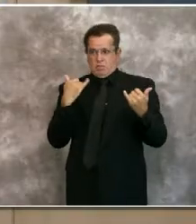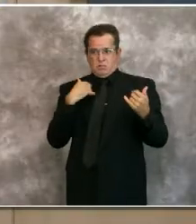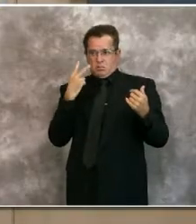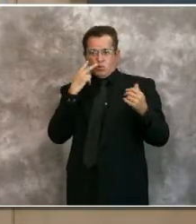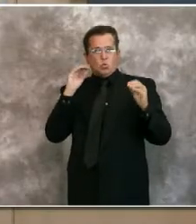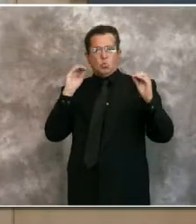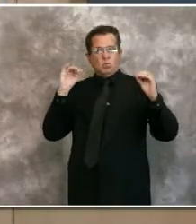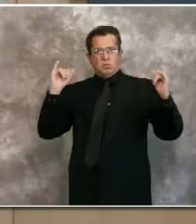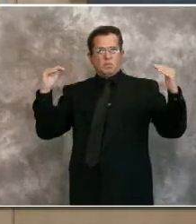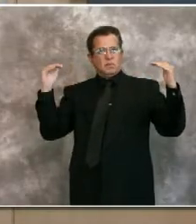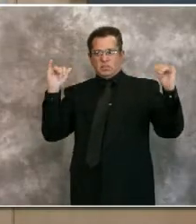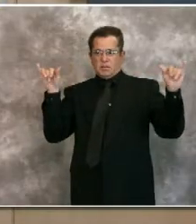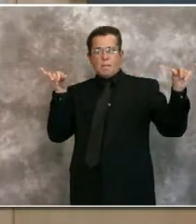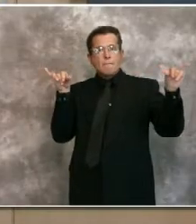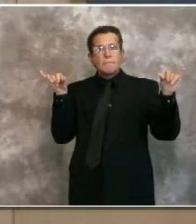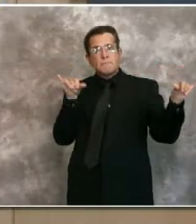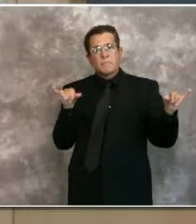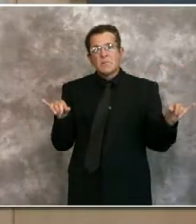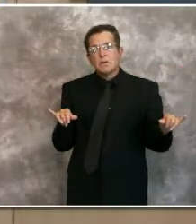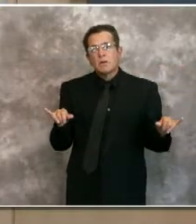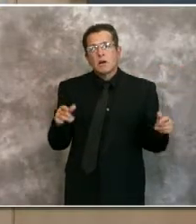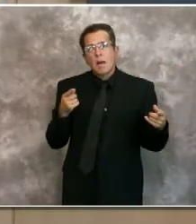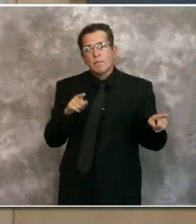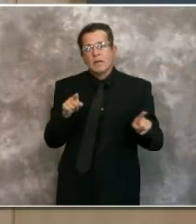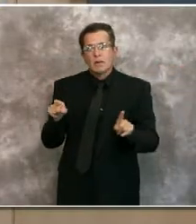that. Is that the gist of your question?